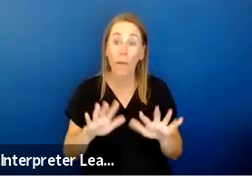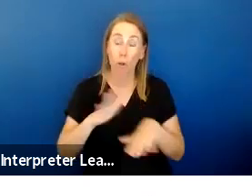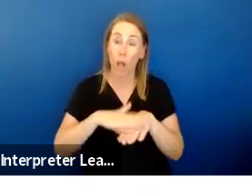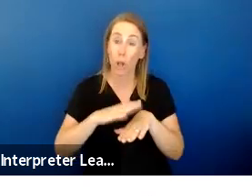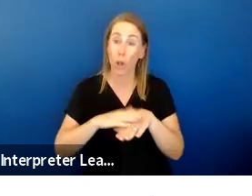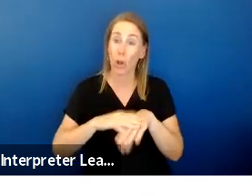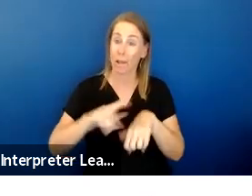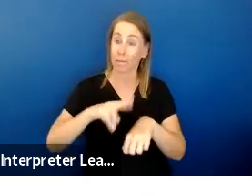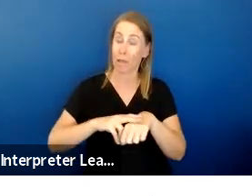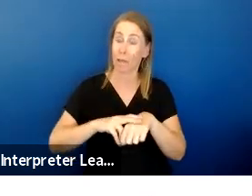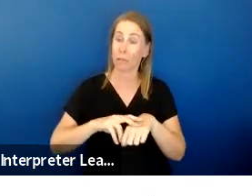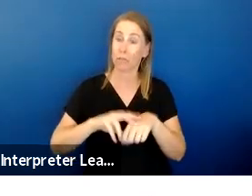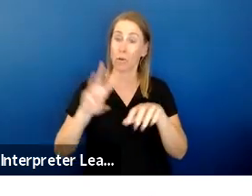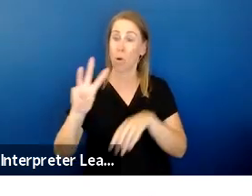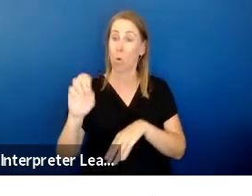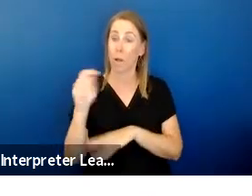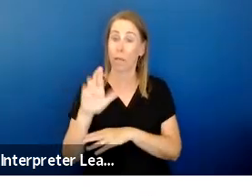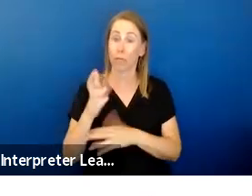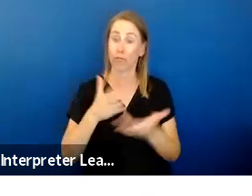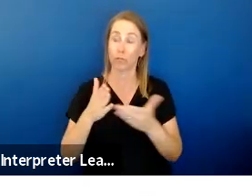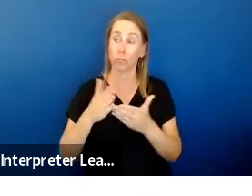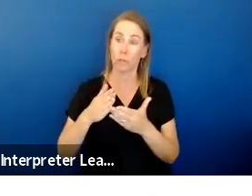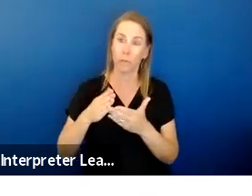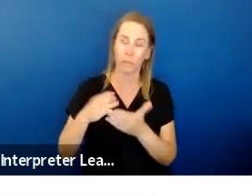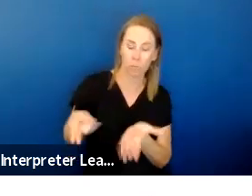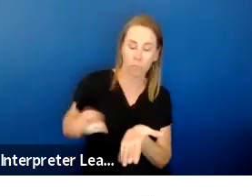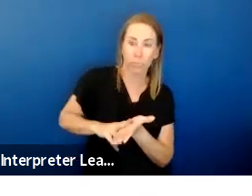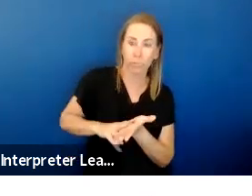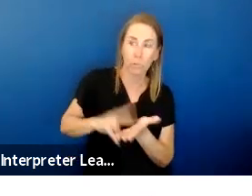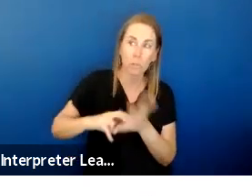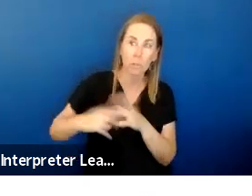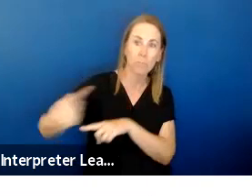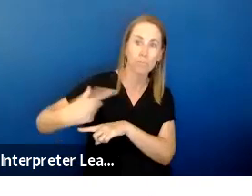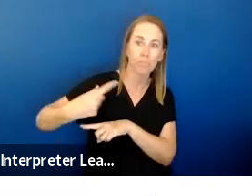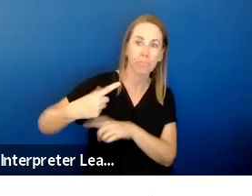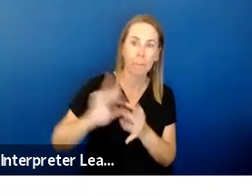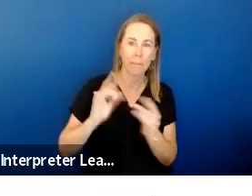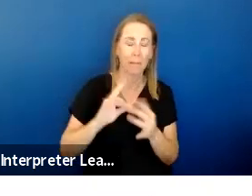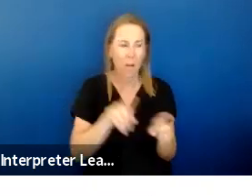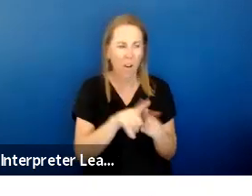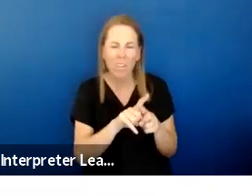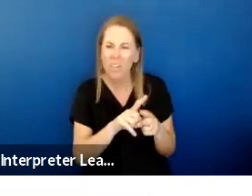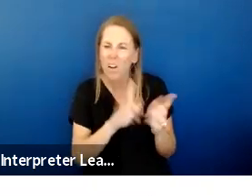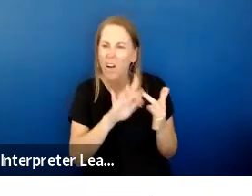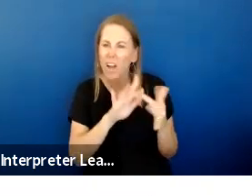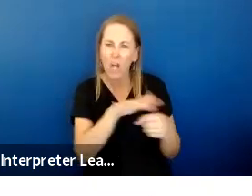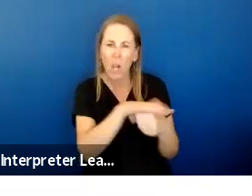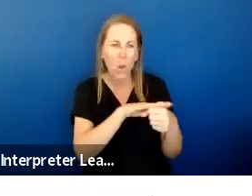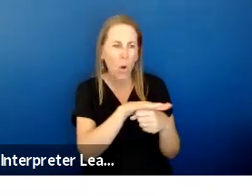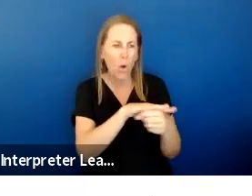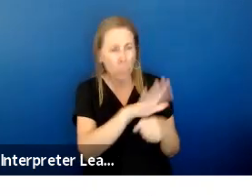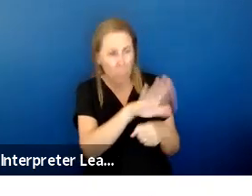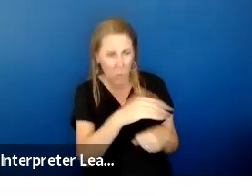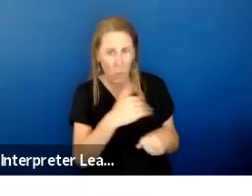Weather Service, or contact your local emergency manager to find out if they have a specific alert service for your